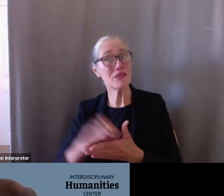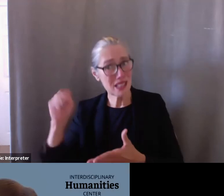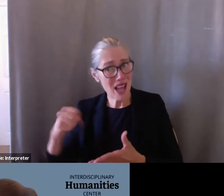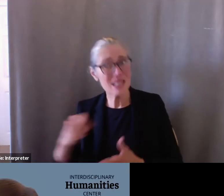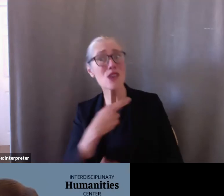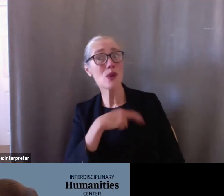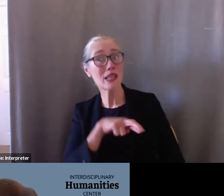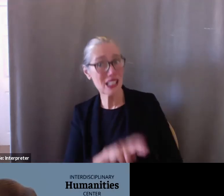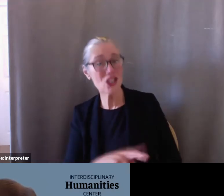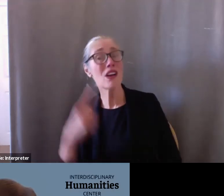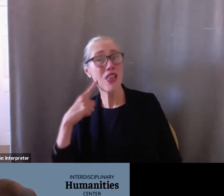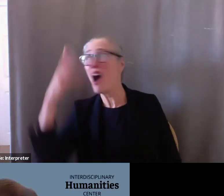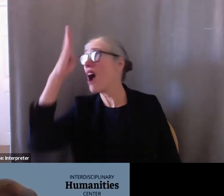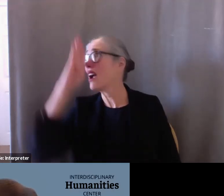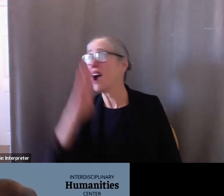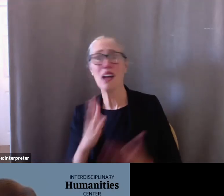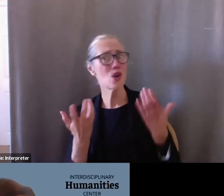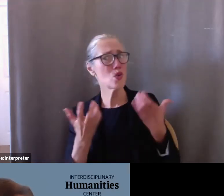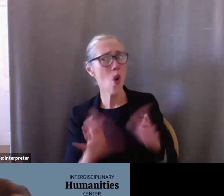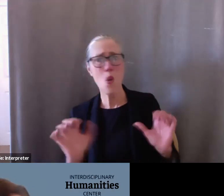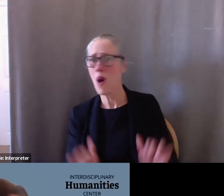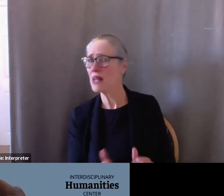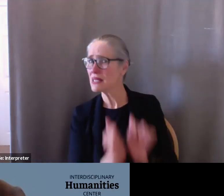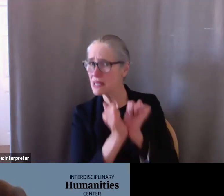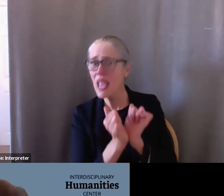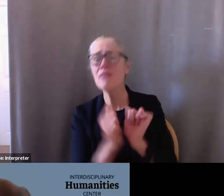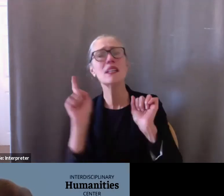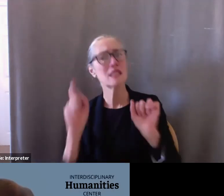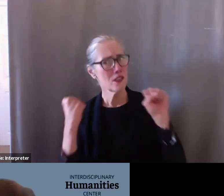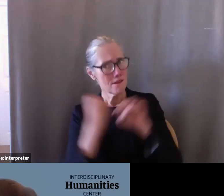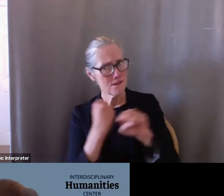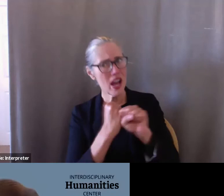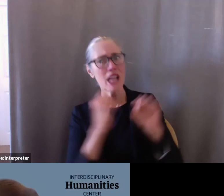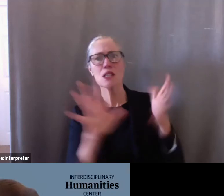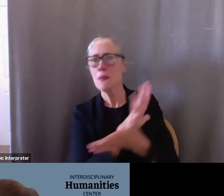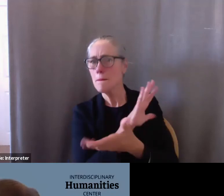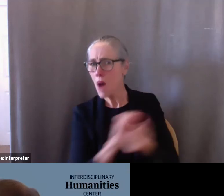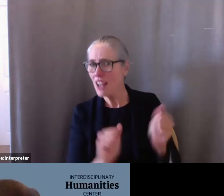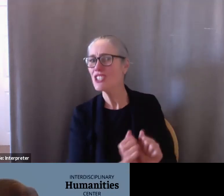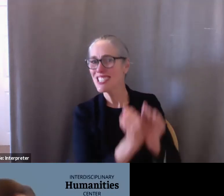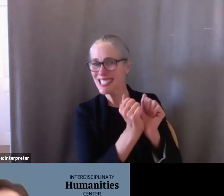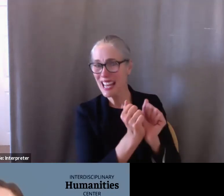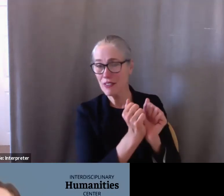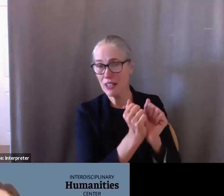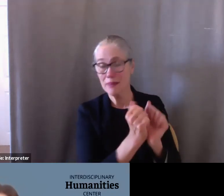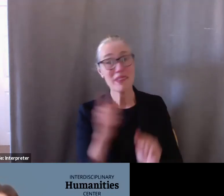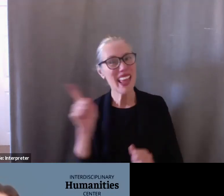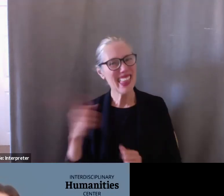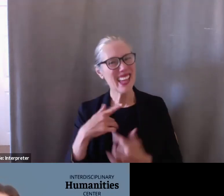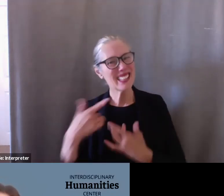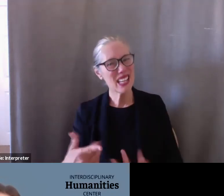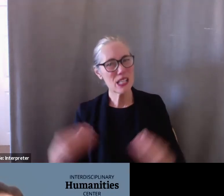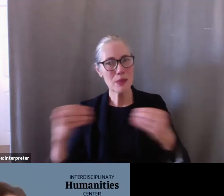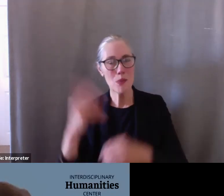those denominations break apart over the issue of slavery, that will be a very telling difference. Now